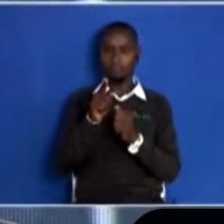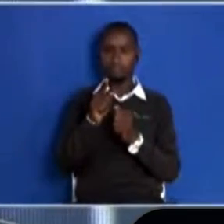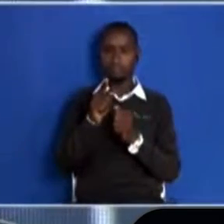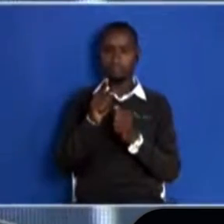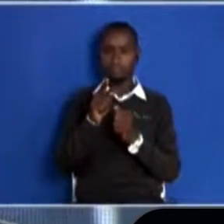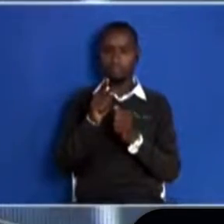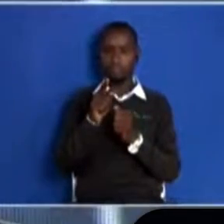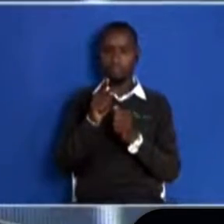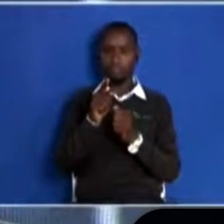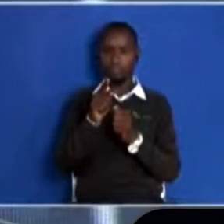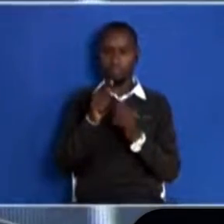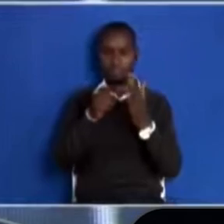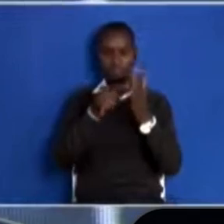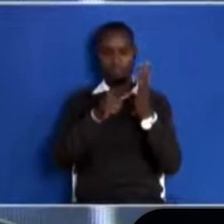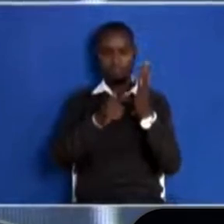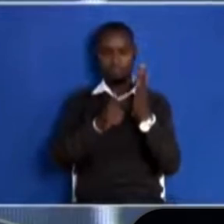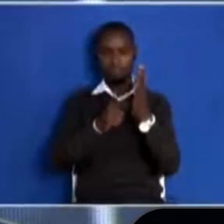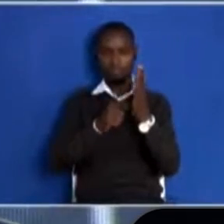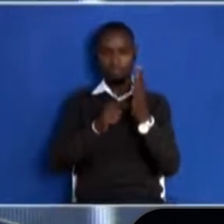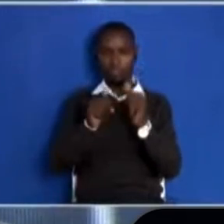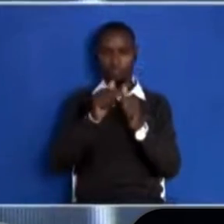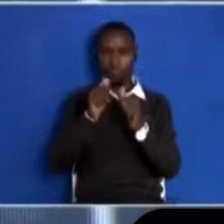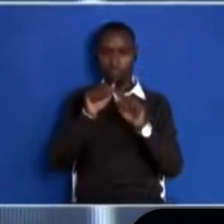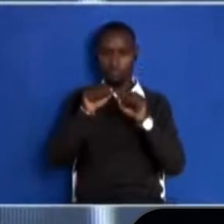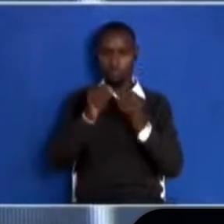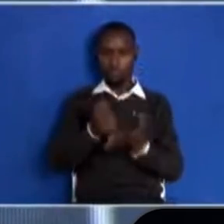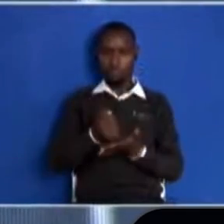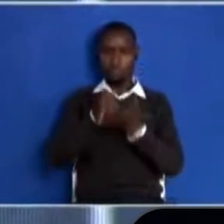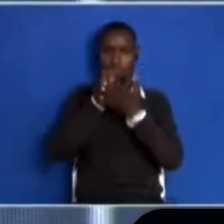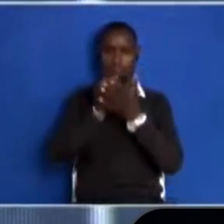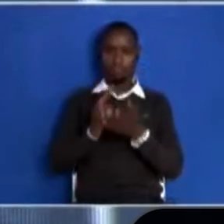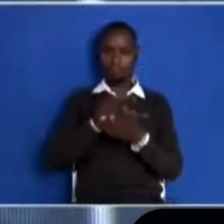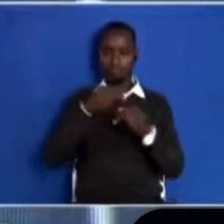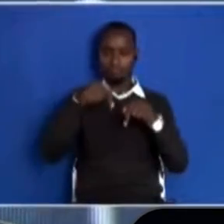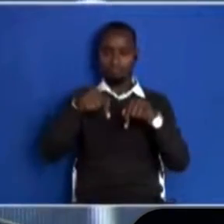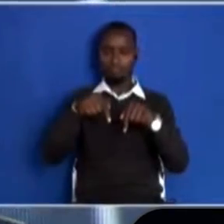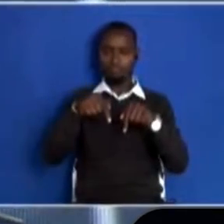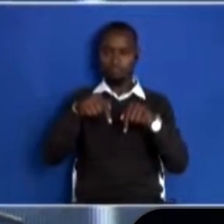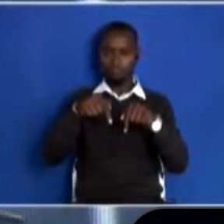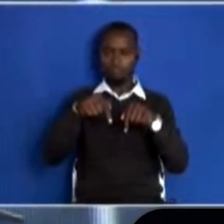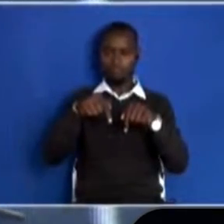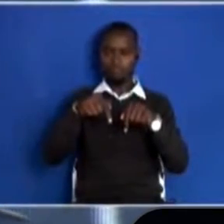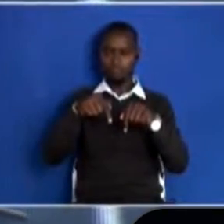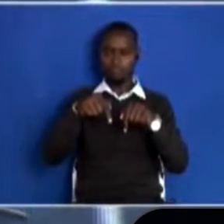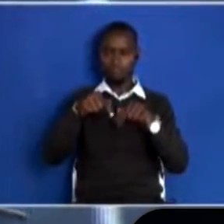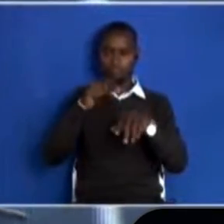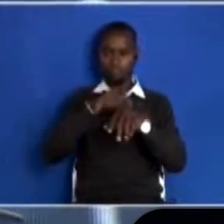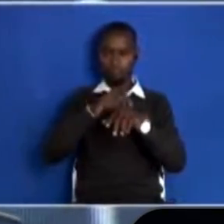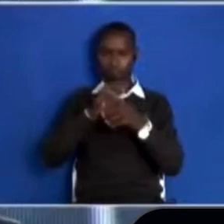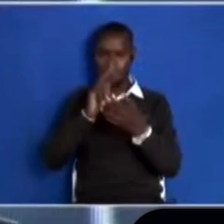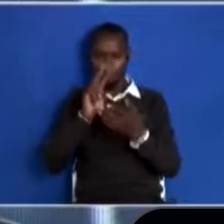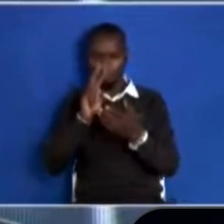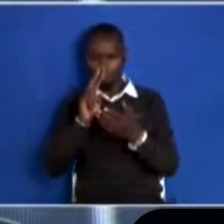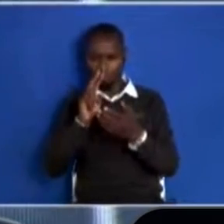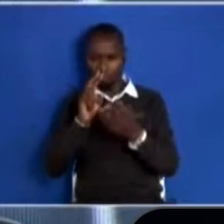principles that I believe will help us today. Kushiriki nanyi kanuni kadhaa ambazo naamini zitatusaidia leo. When I was looking at the theme